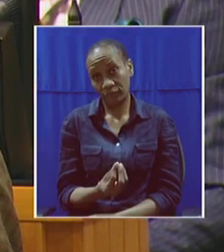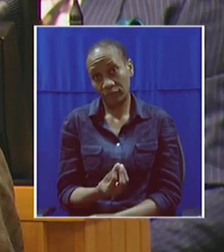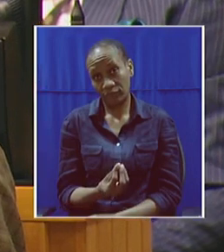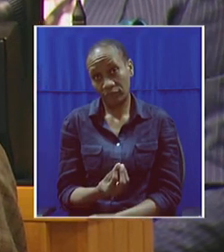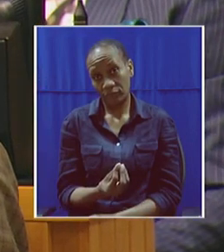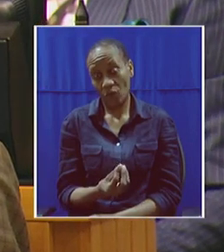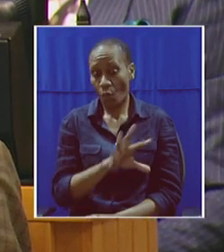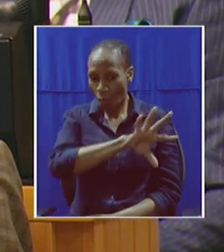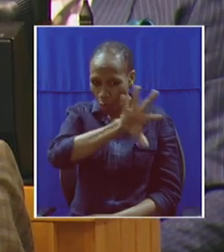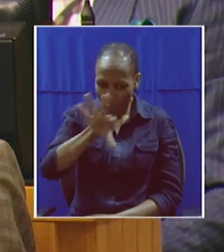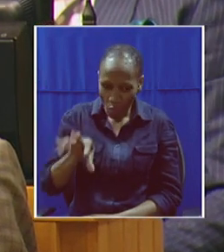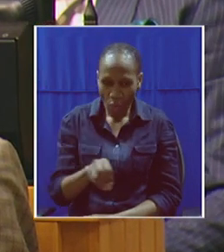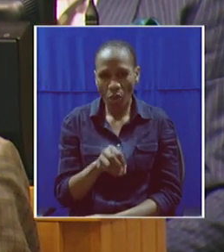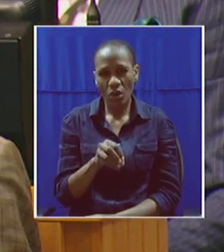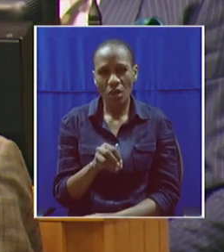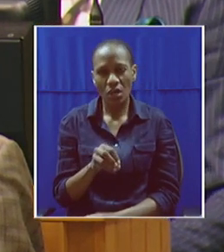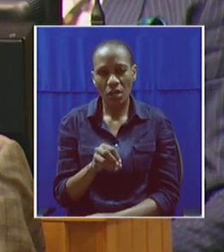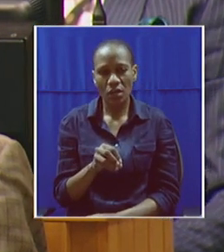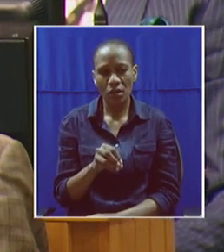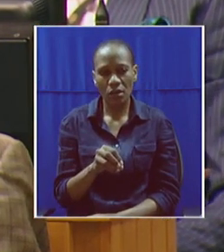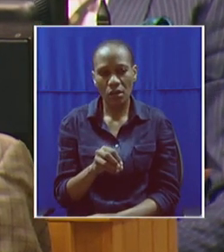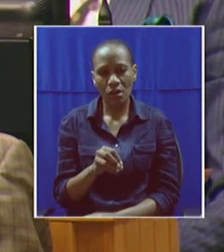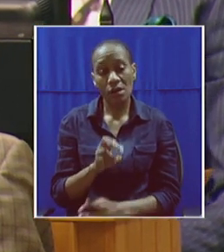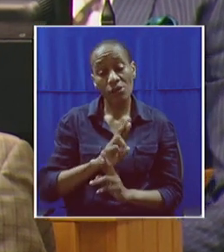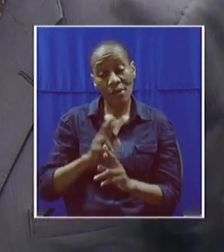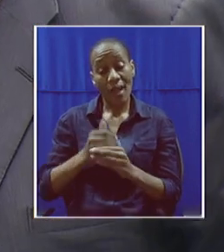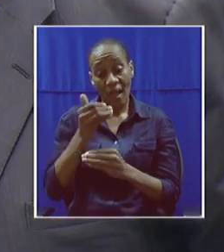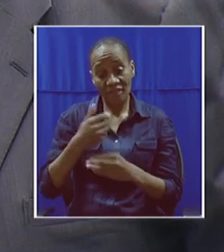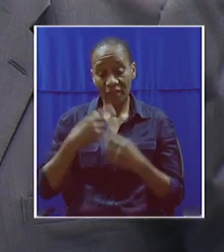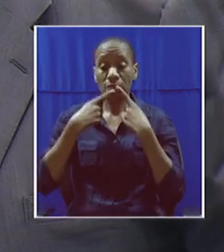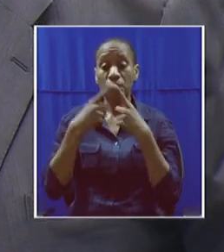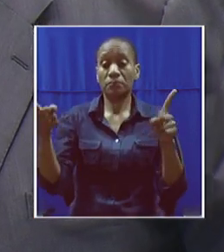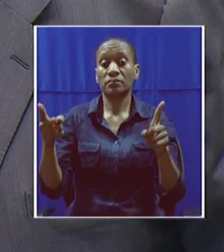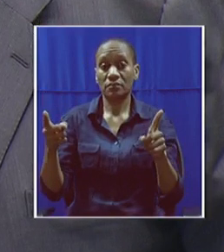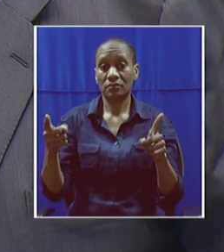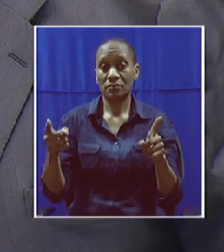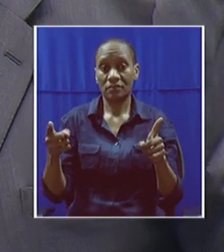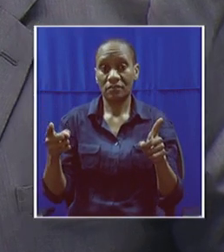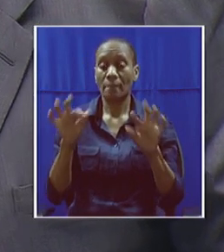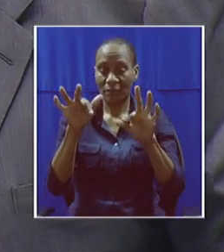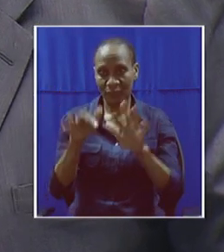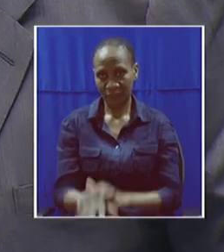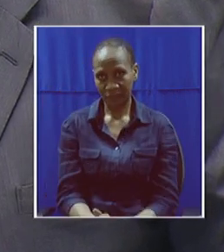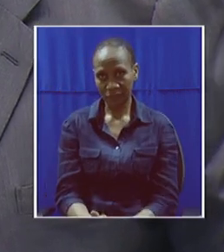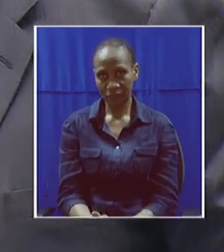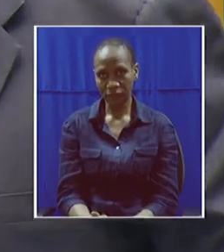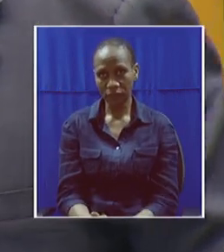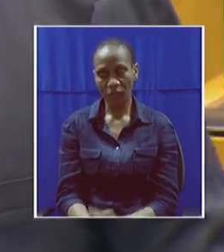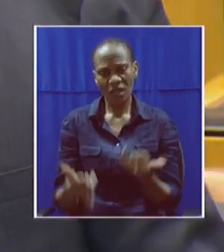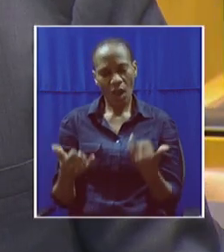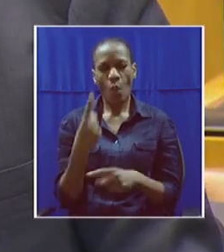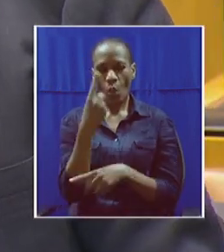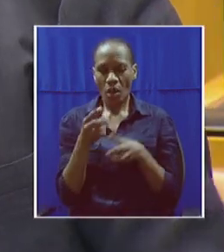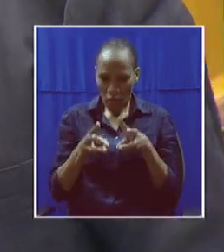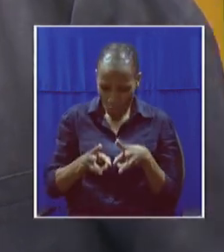responding to the request we had made to the public now the basic approach